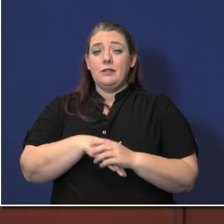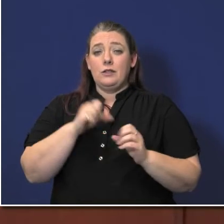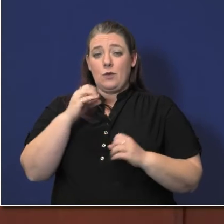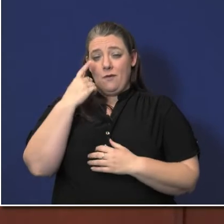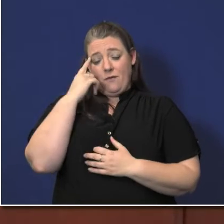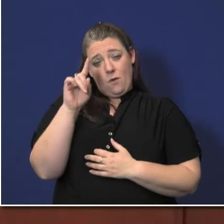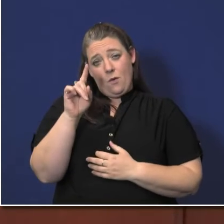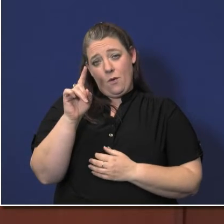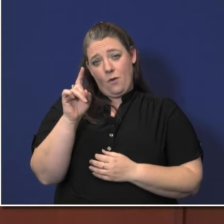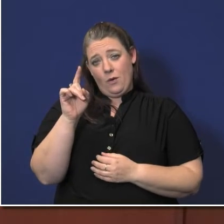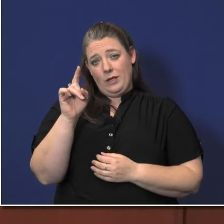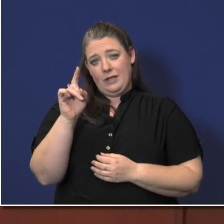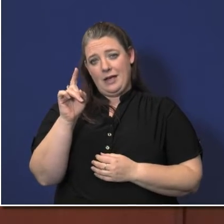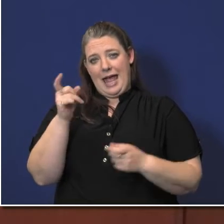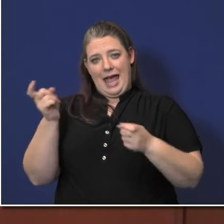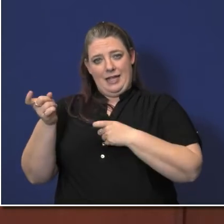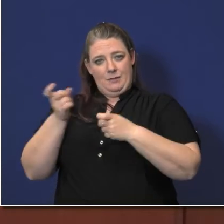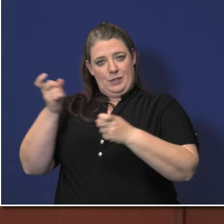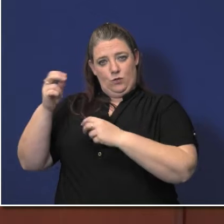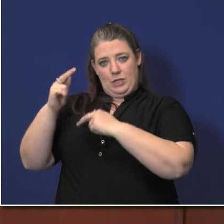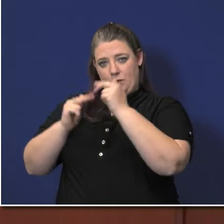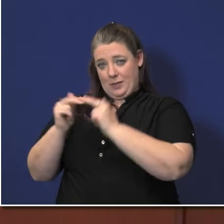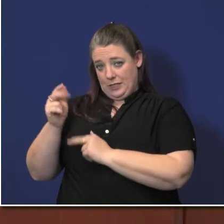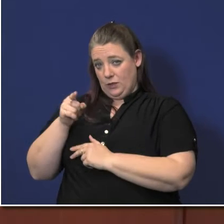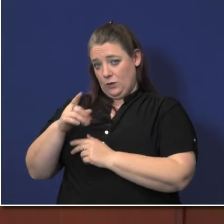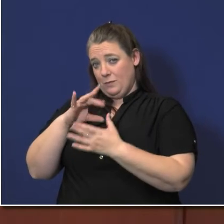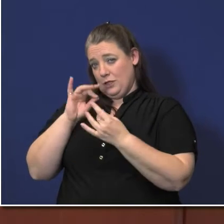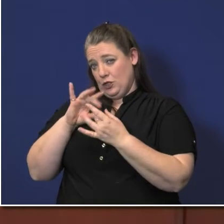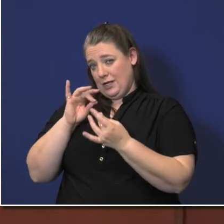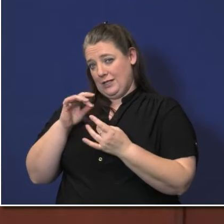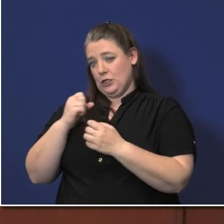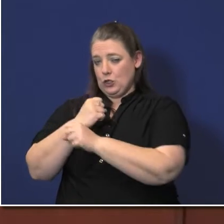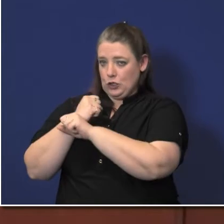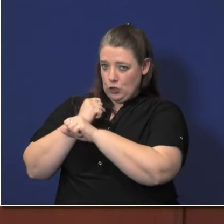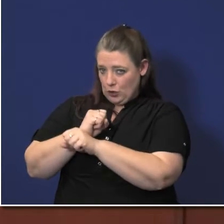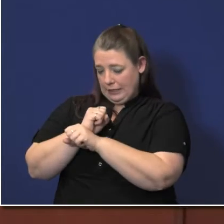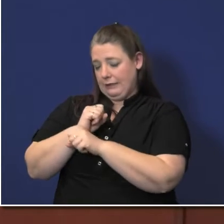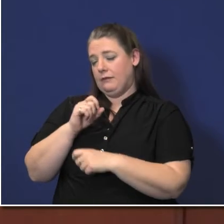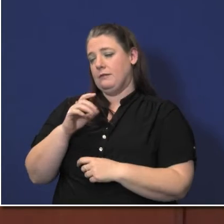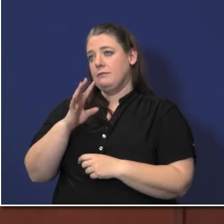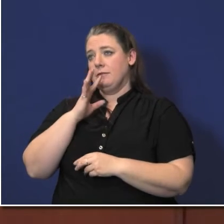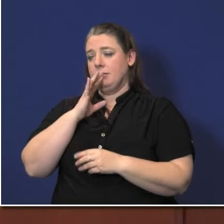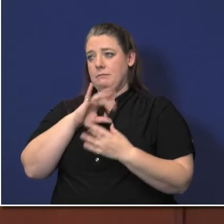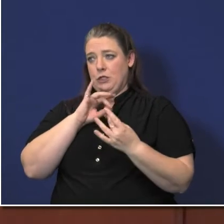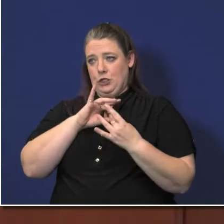the administration building, you talked about security. You also talked about